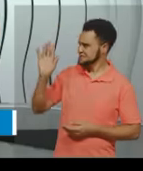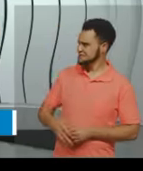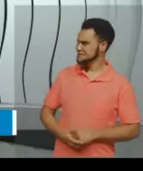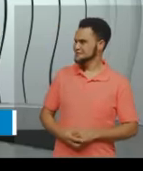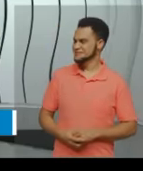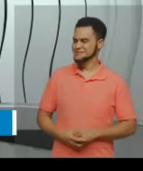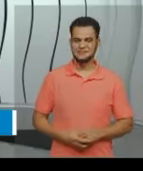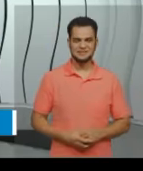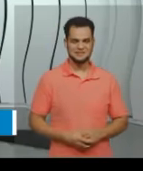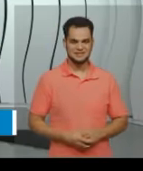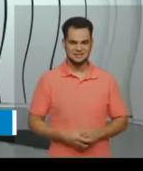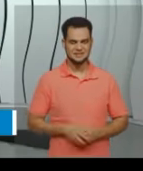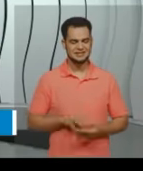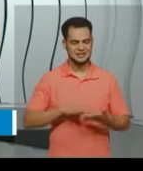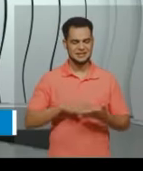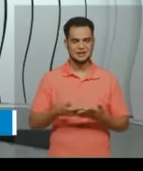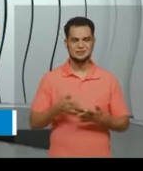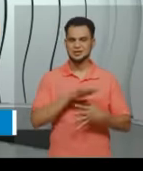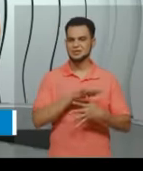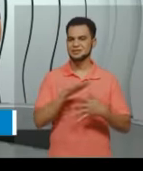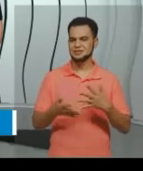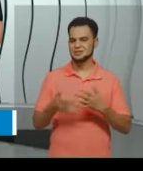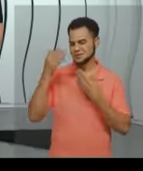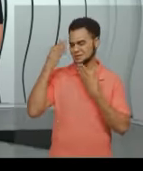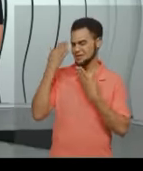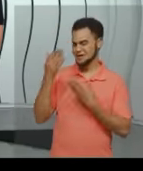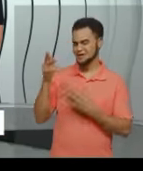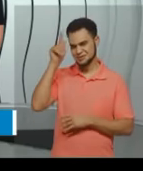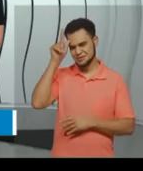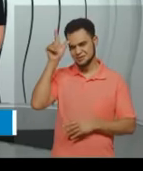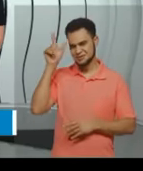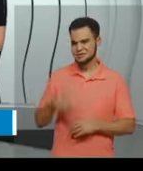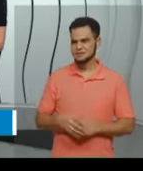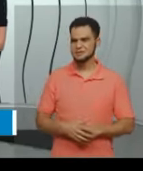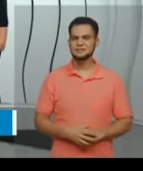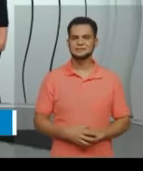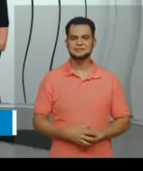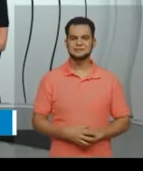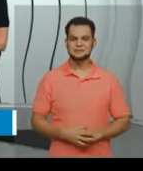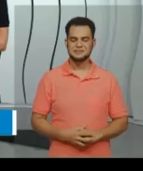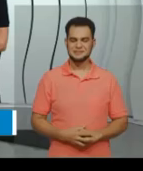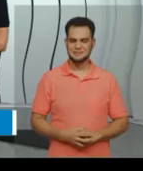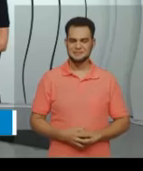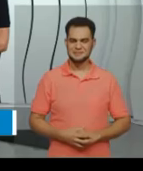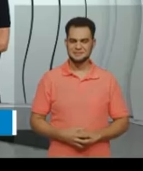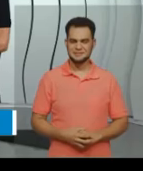with Brazilian Sign Language. Thank you, Gilbert. Let's get started.